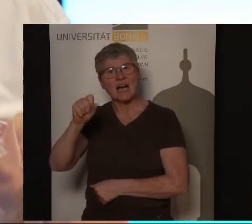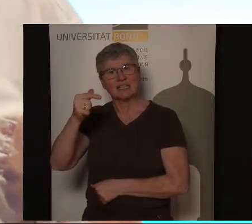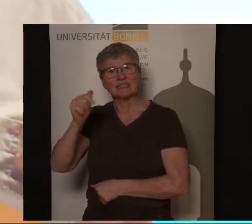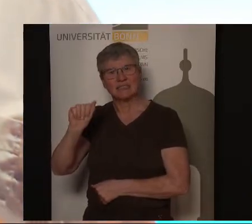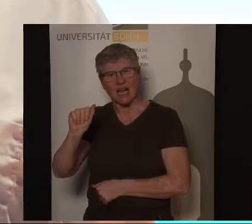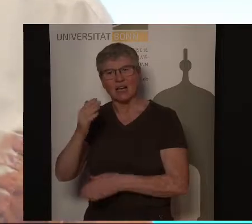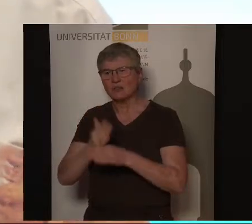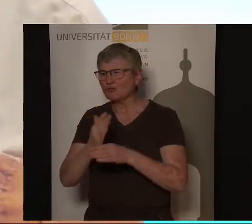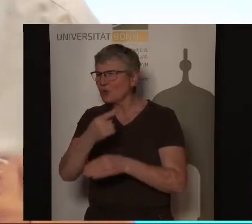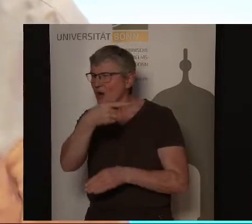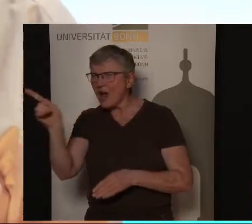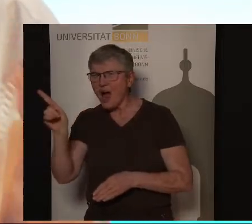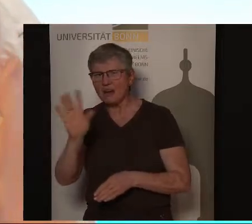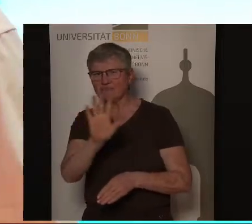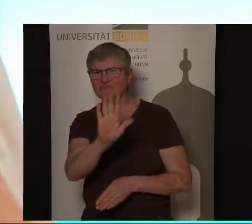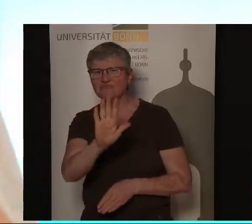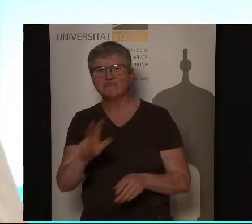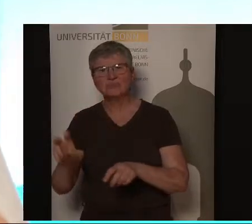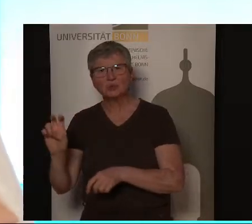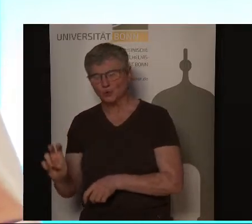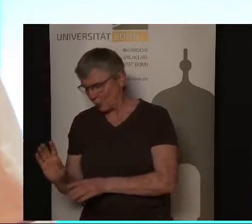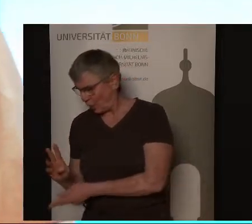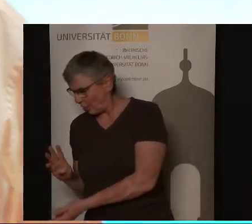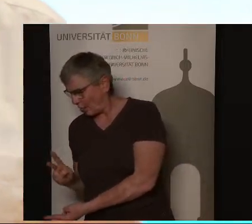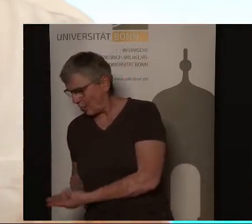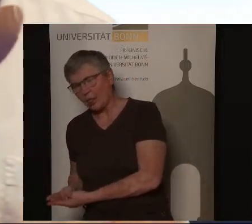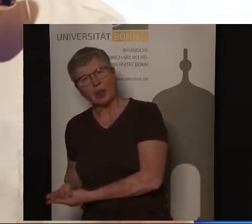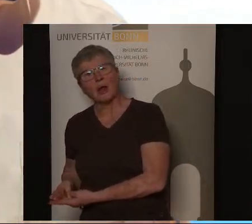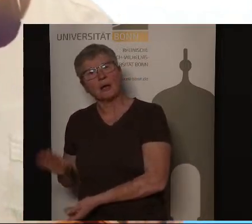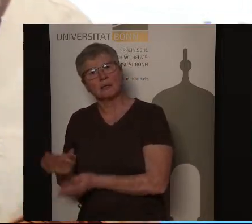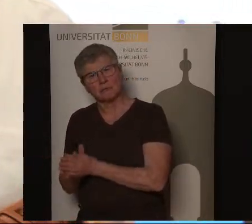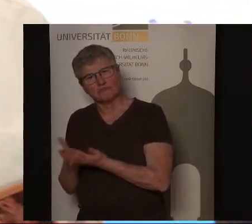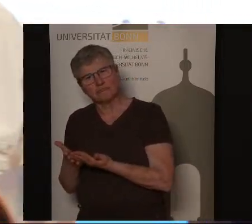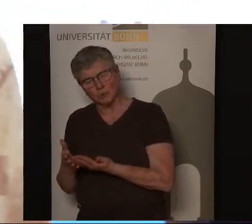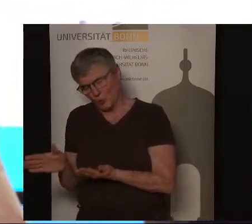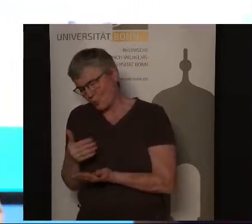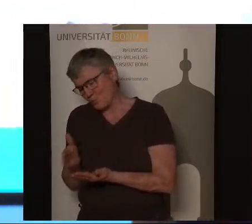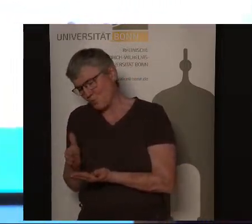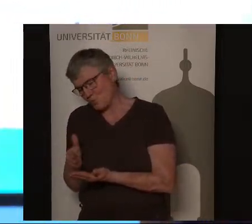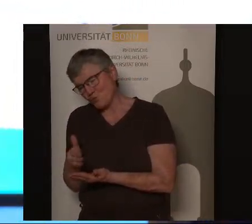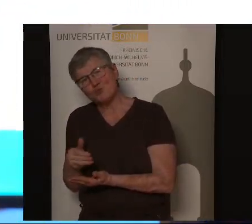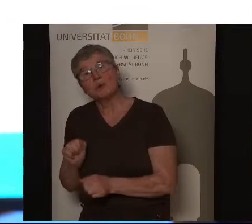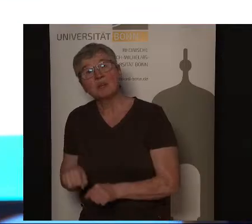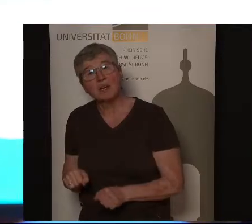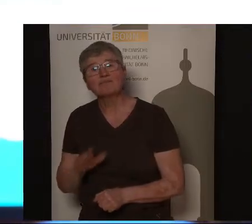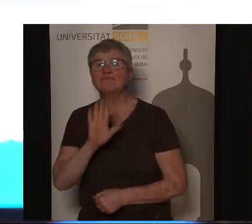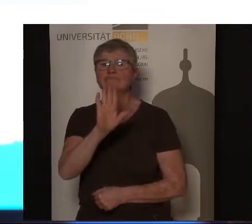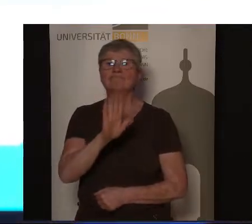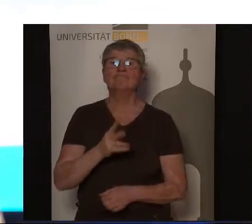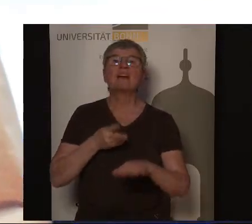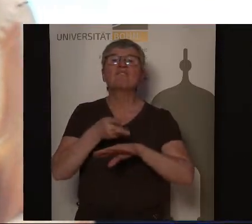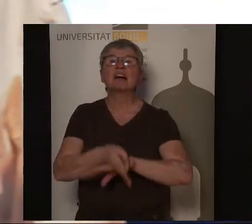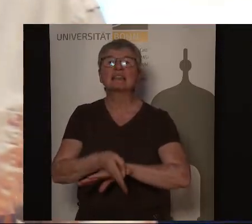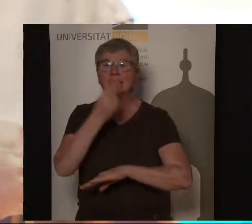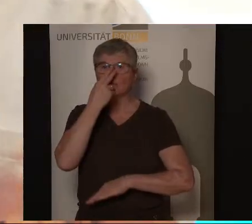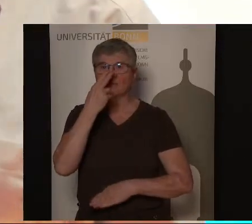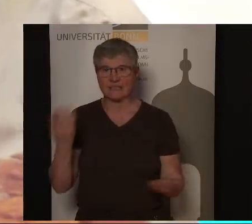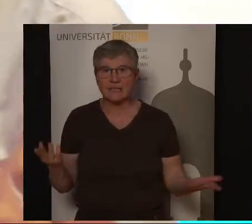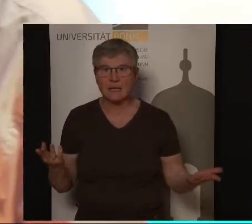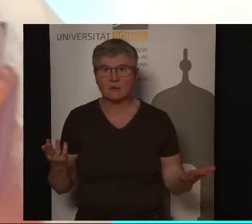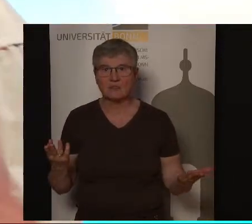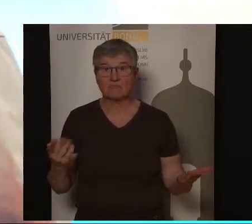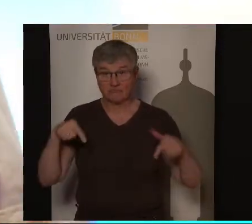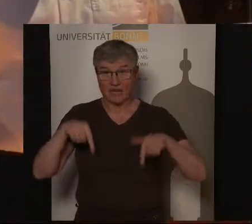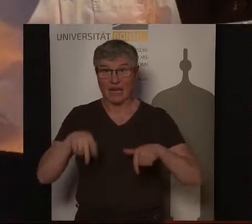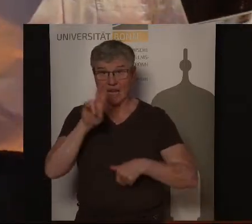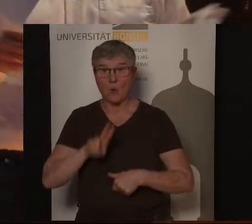ASTA. You may have seen the ASTA Uni Guide on your seats. You can just take a look